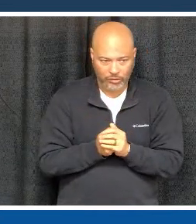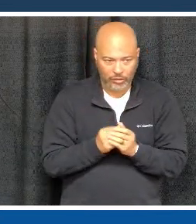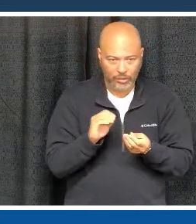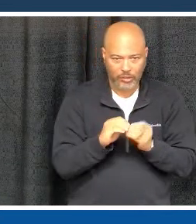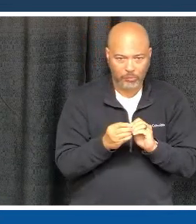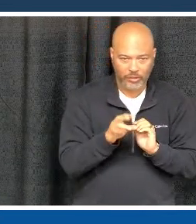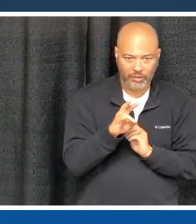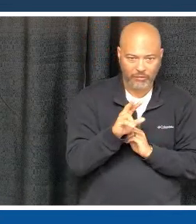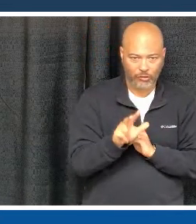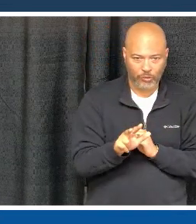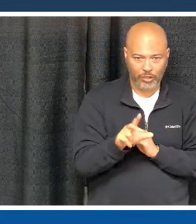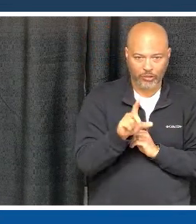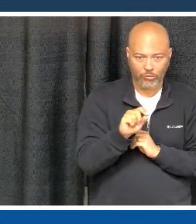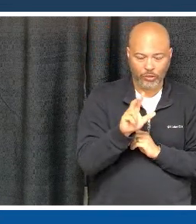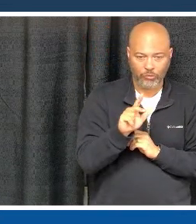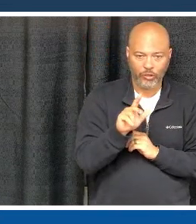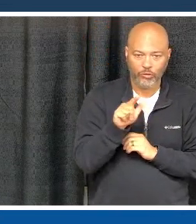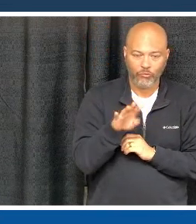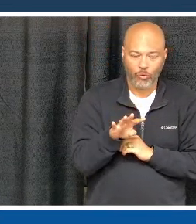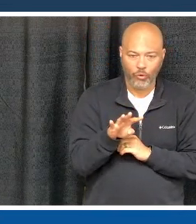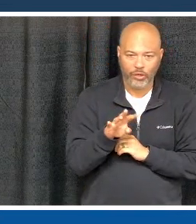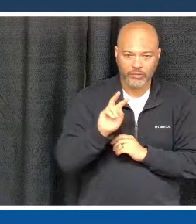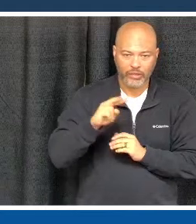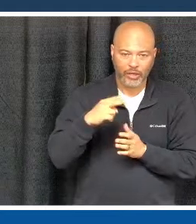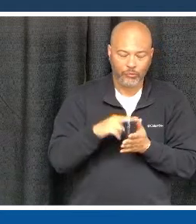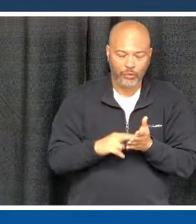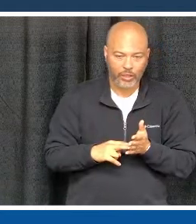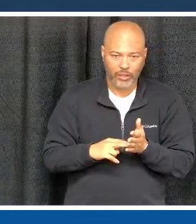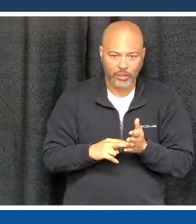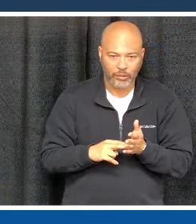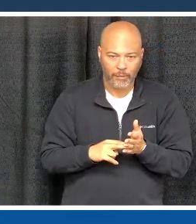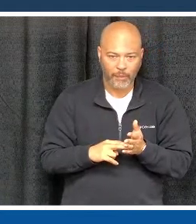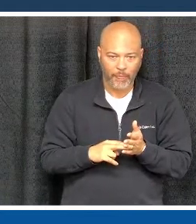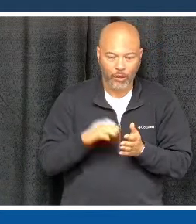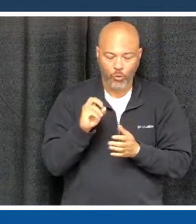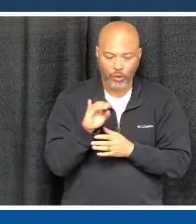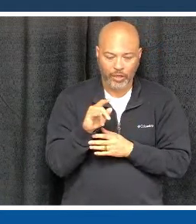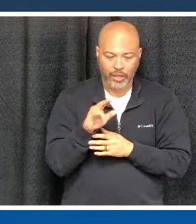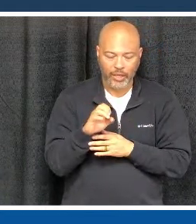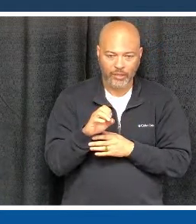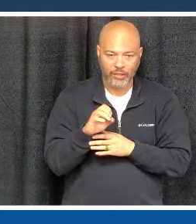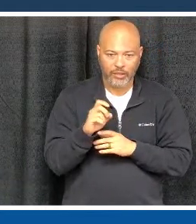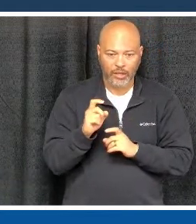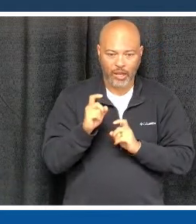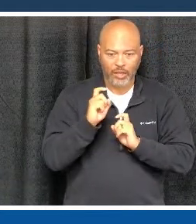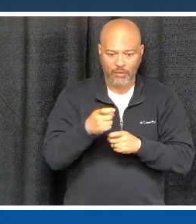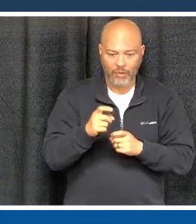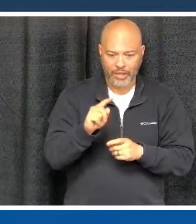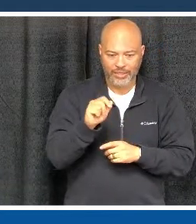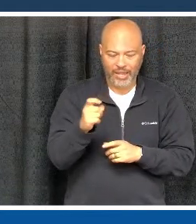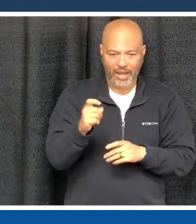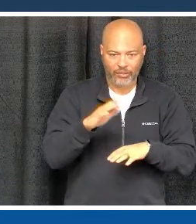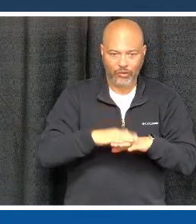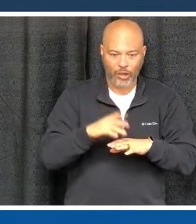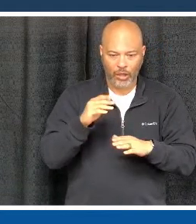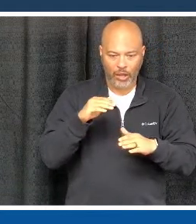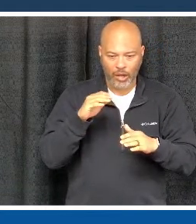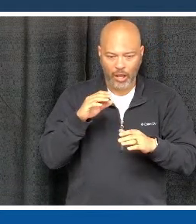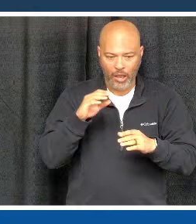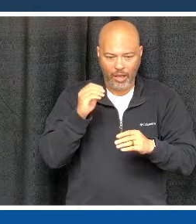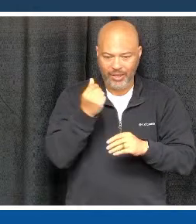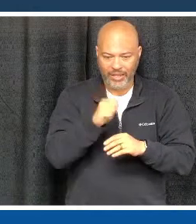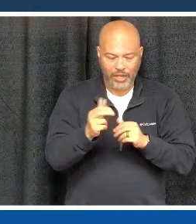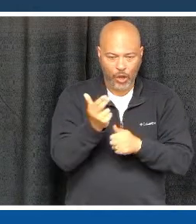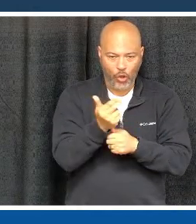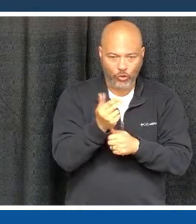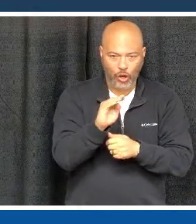Ordinance 73, 2023-24, second reading, an ordinance levying a privilege tax upon the occupancy of any